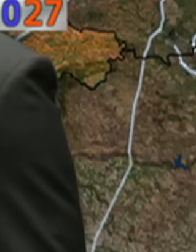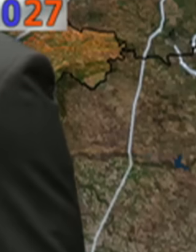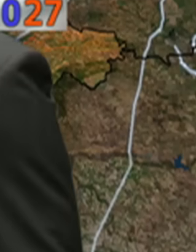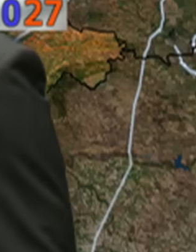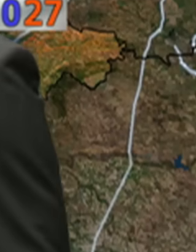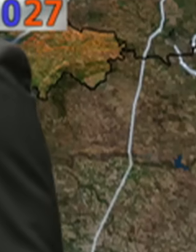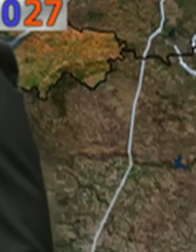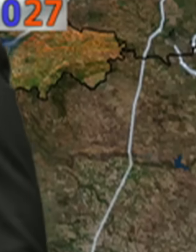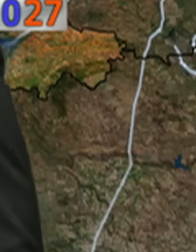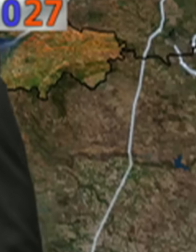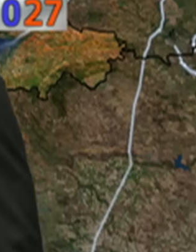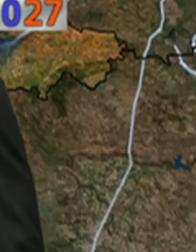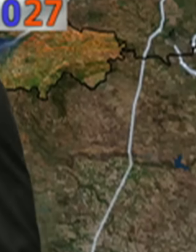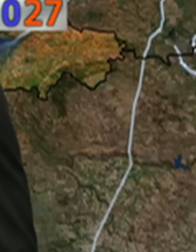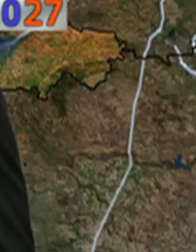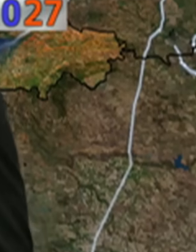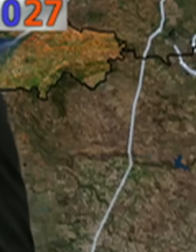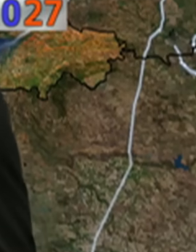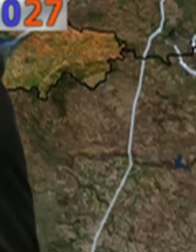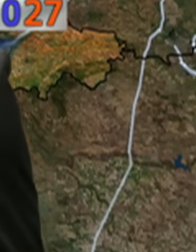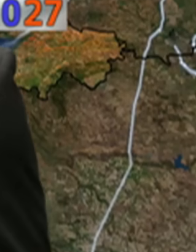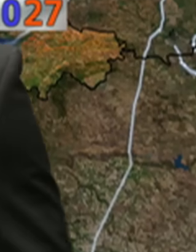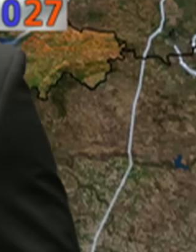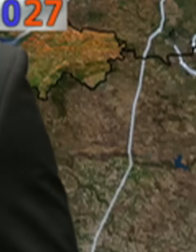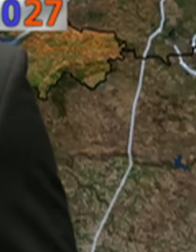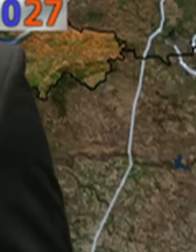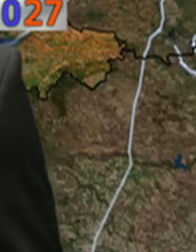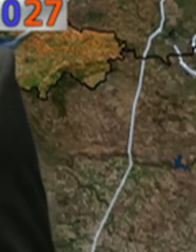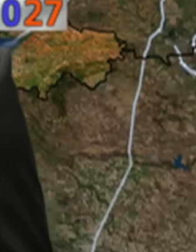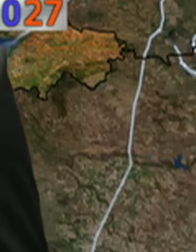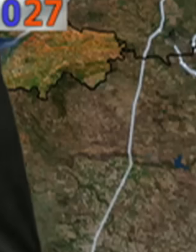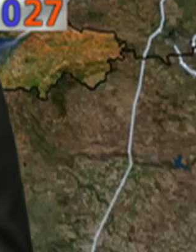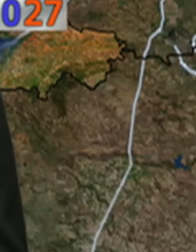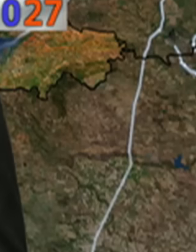tsola ka Tosca o tla jwale hona ka Rutaung o tla tlotsetsa di kgrate di reta fela go